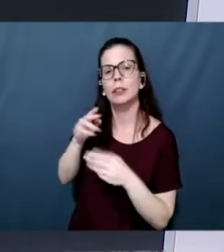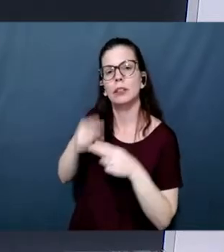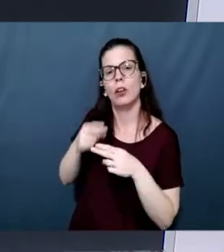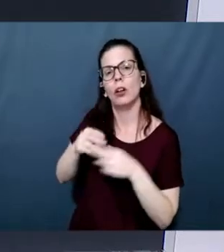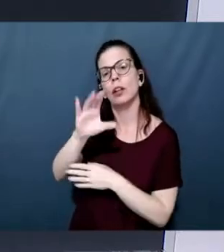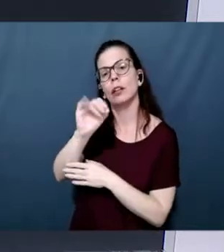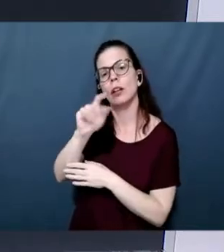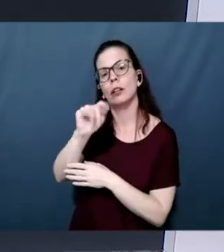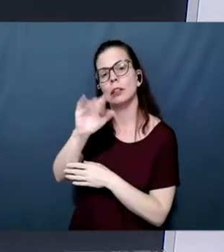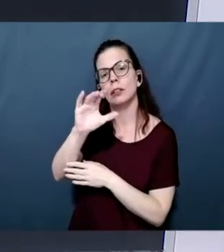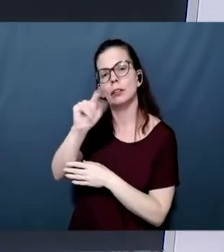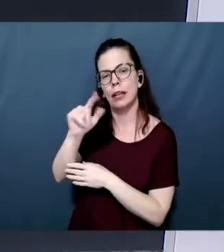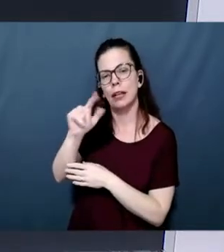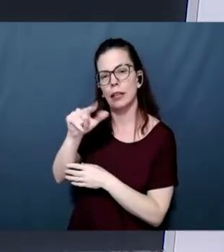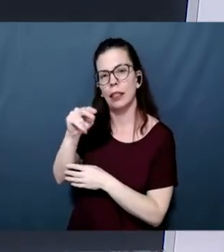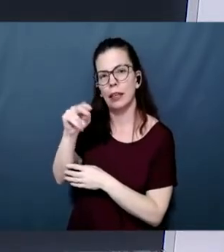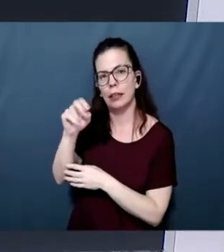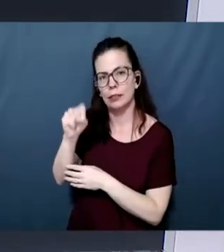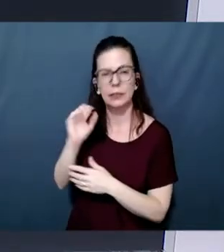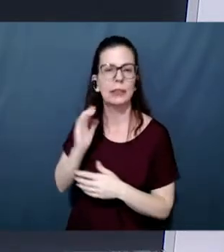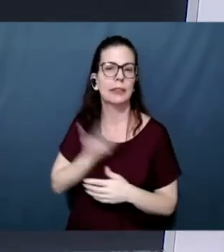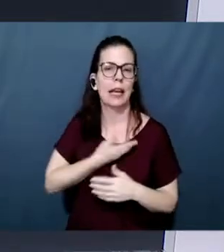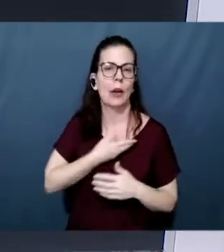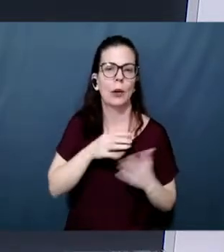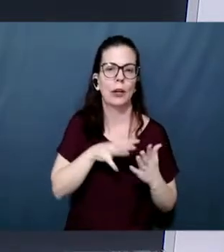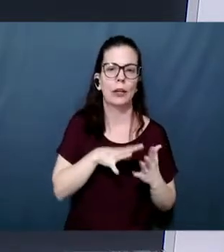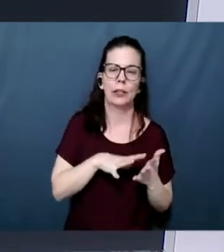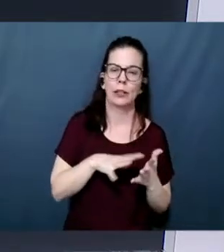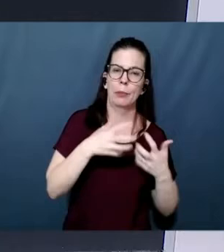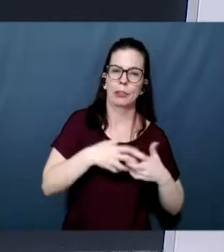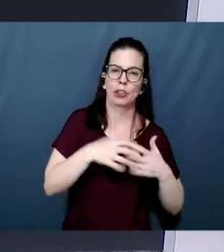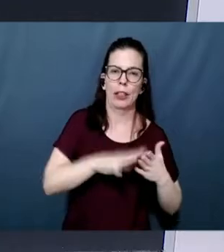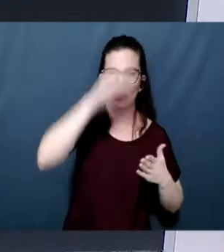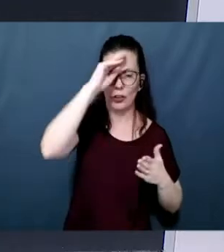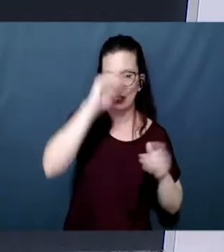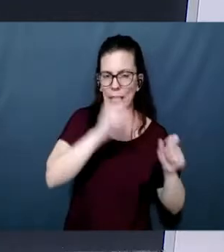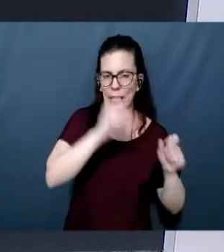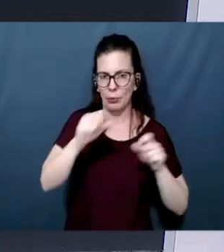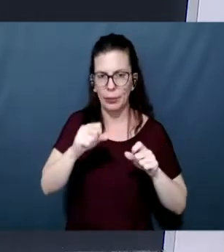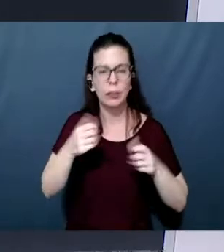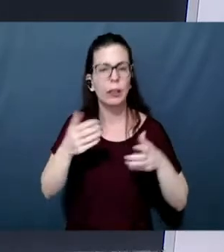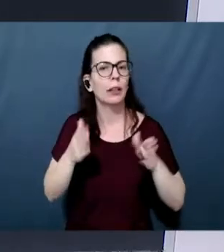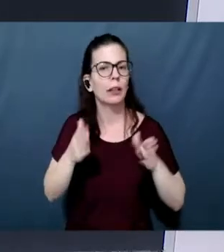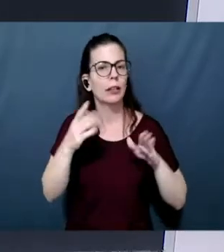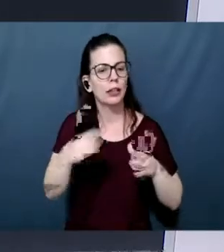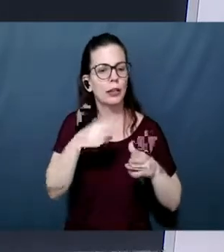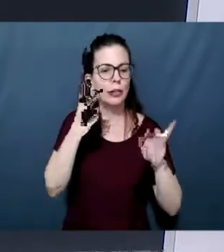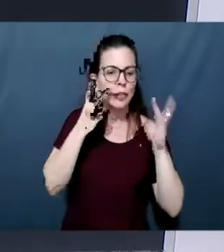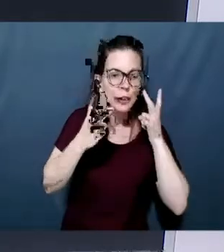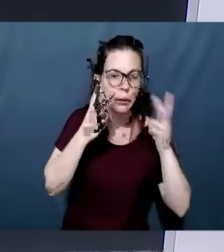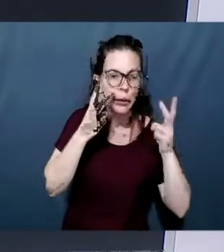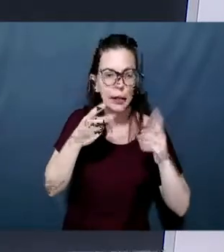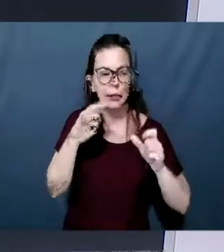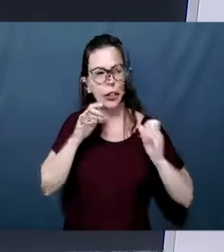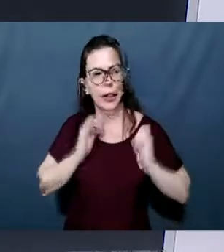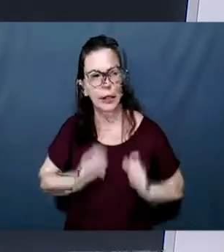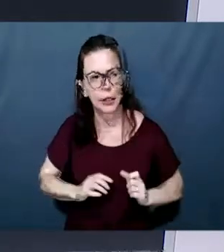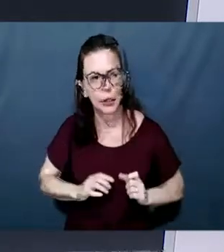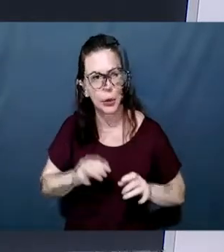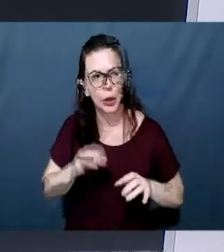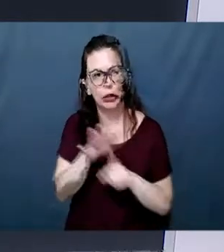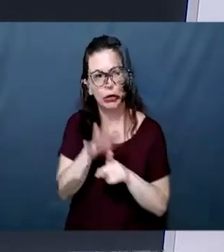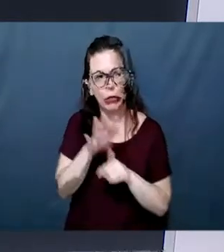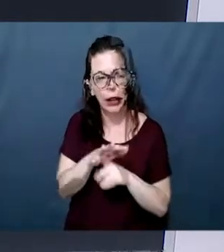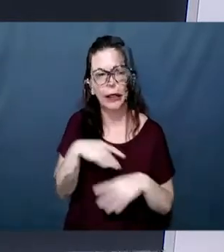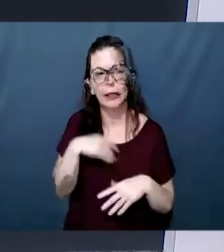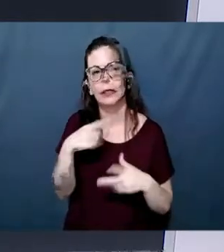our machine learning capabilities that enables you to get visibility into customer trends and sentiment across your entire